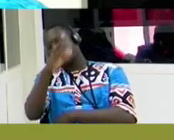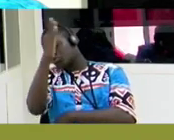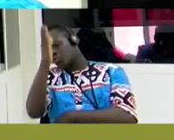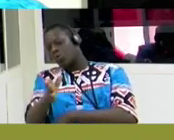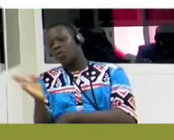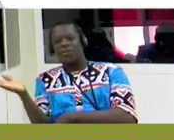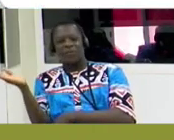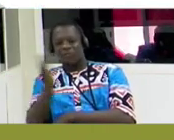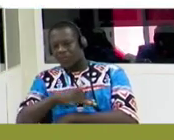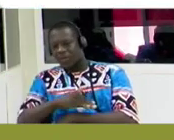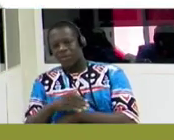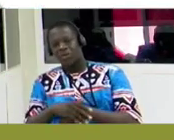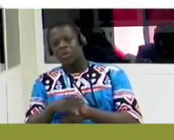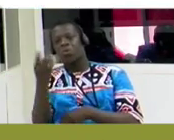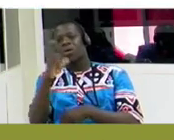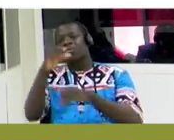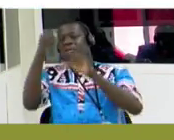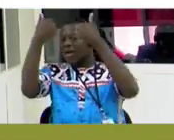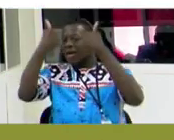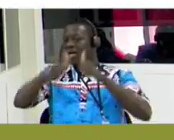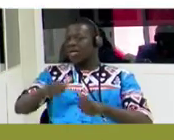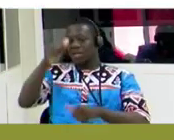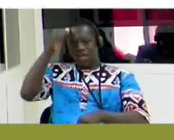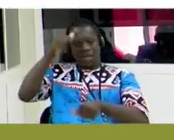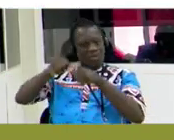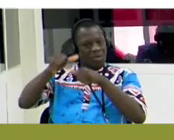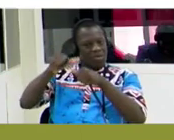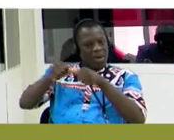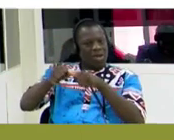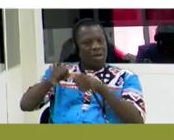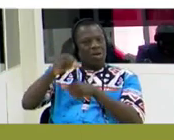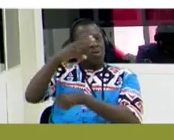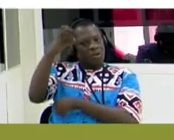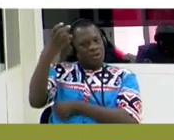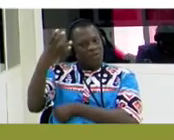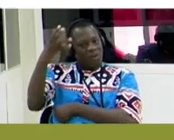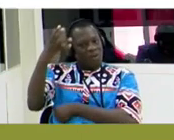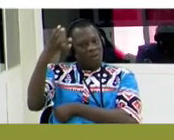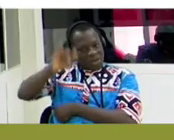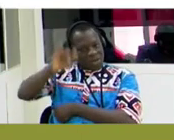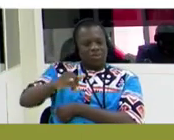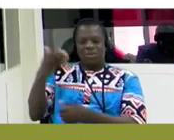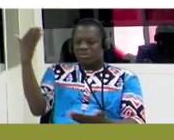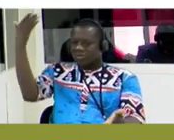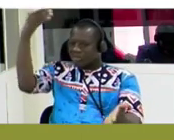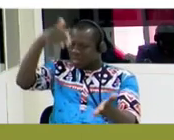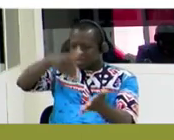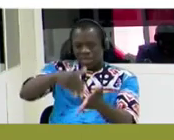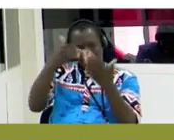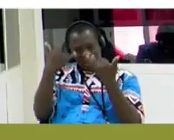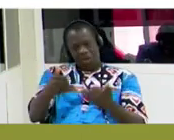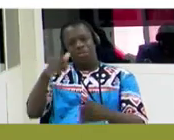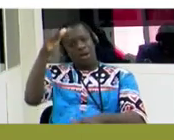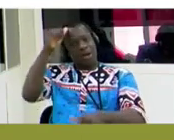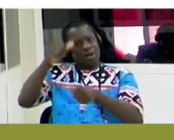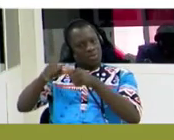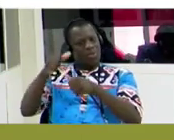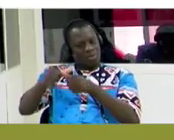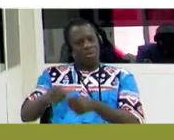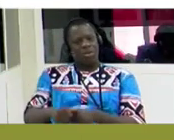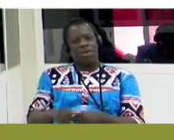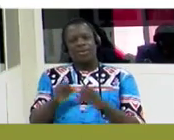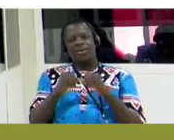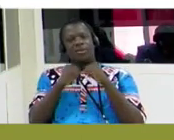What I can remember is a long time, it's 24 years, but still now I can remember that. I can remember that Sana was tortured, I was